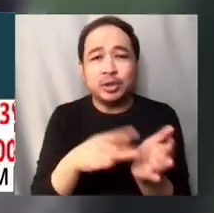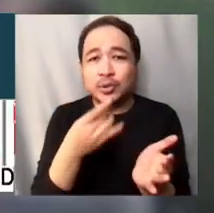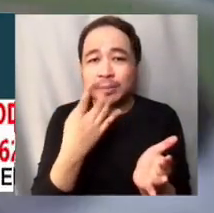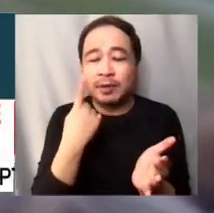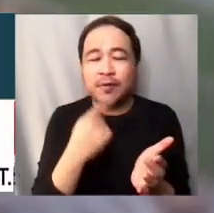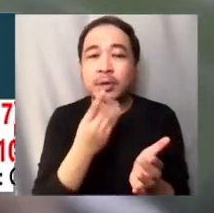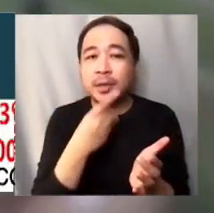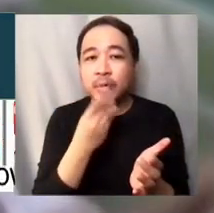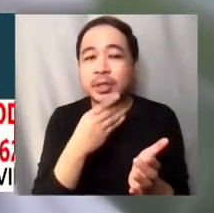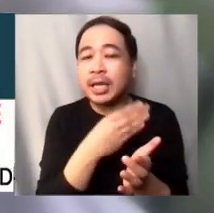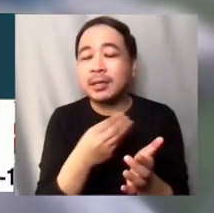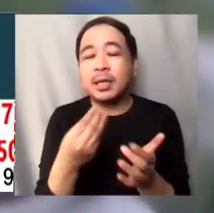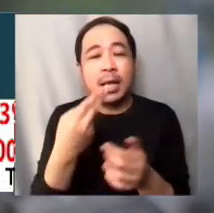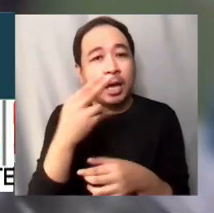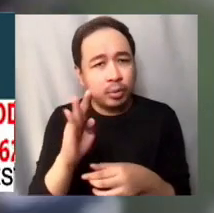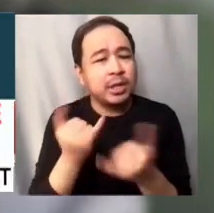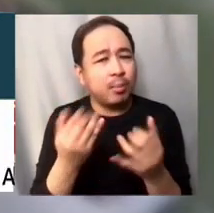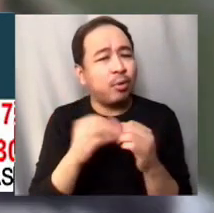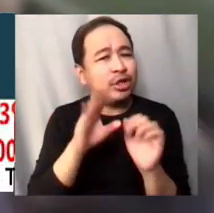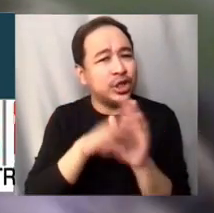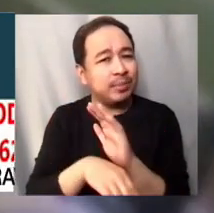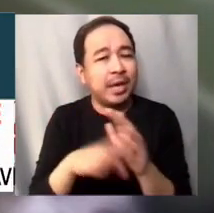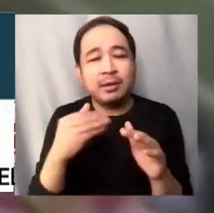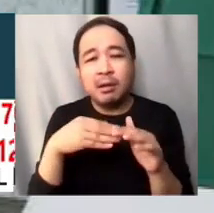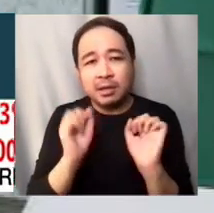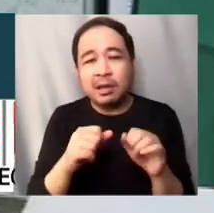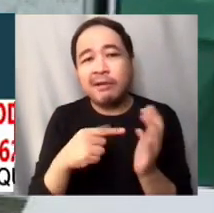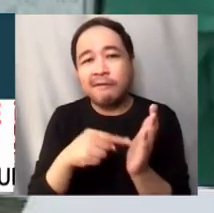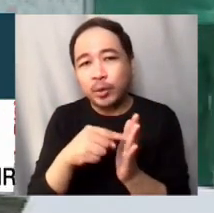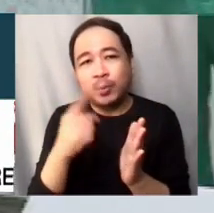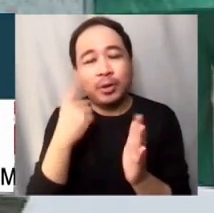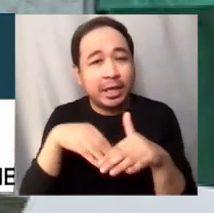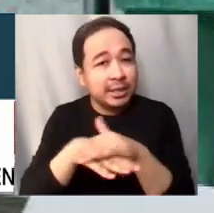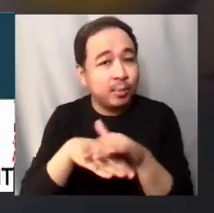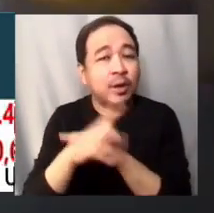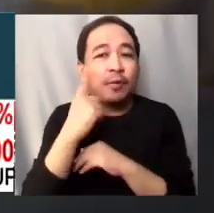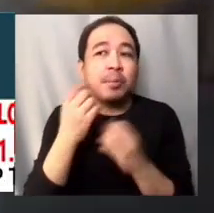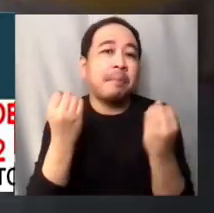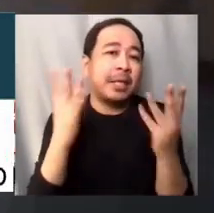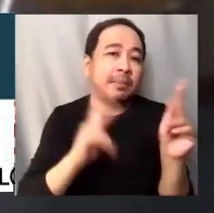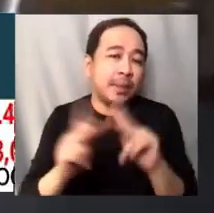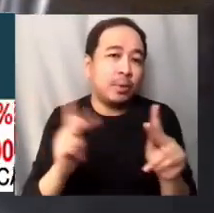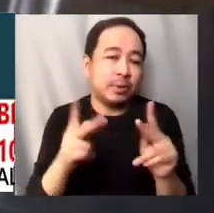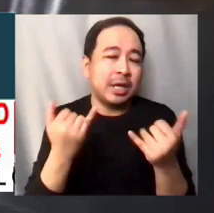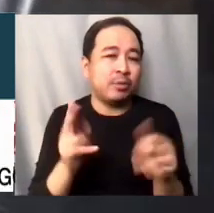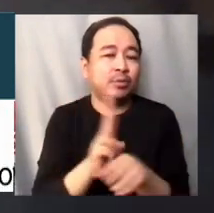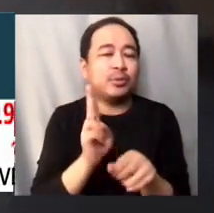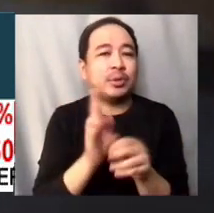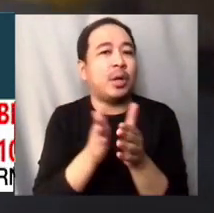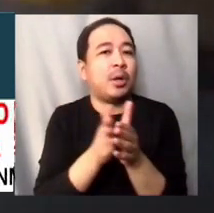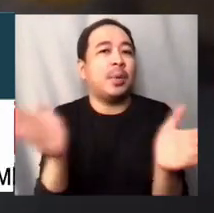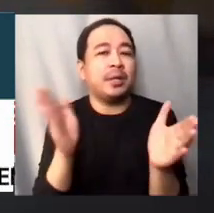hypertension accessible and affordable to more people using the wide network of AC Health. Access to medicines is